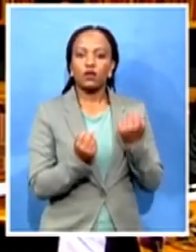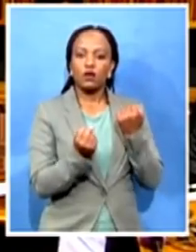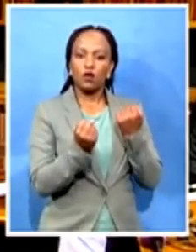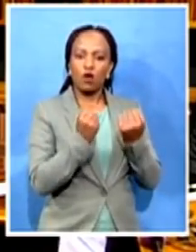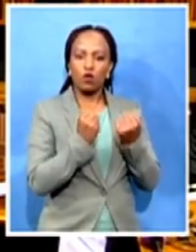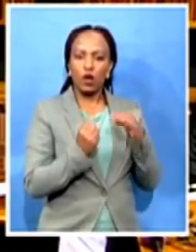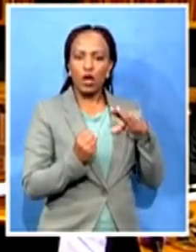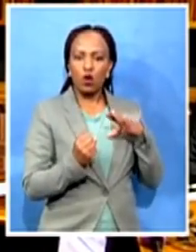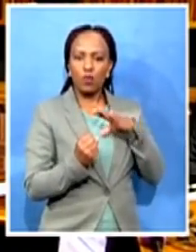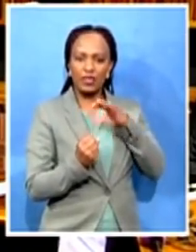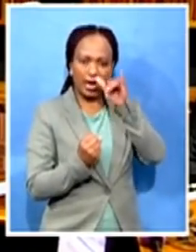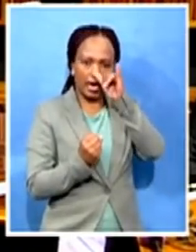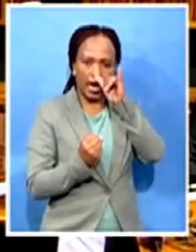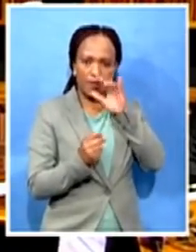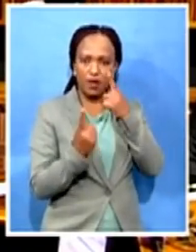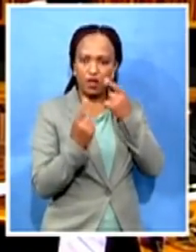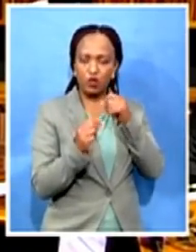is appearing.